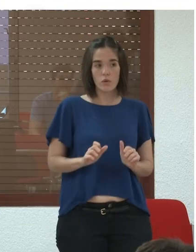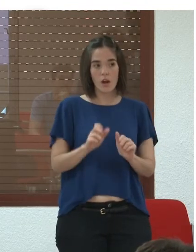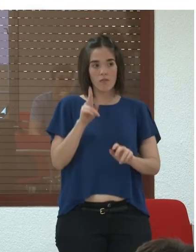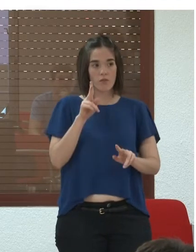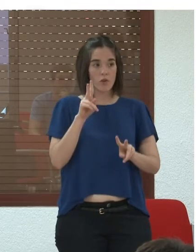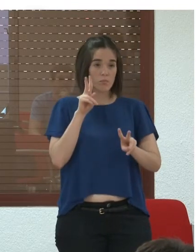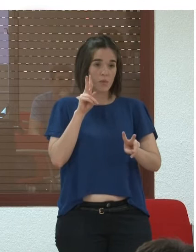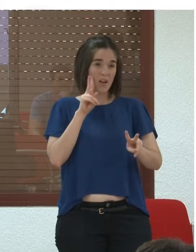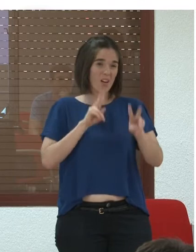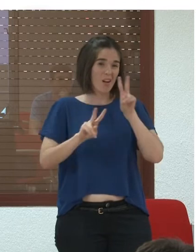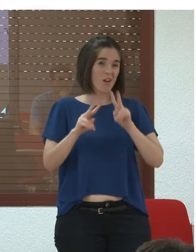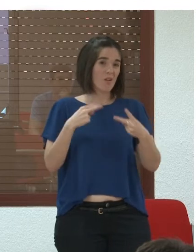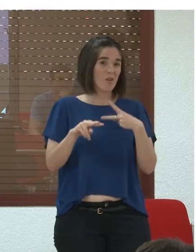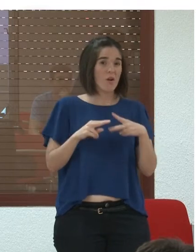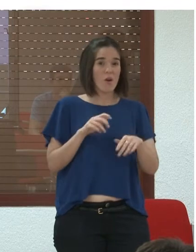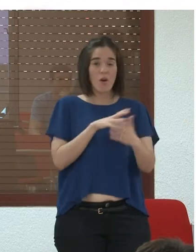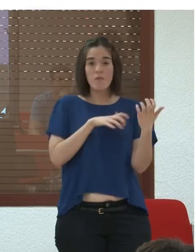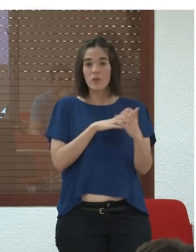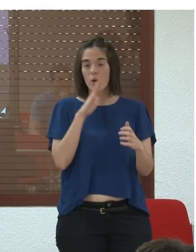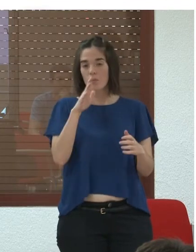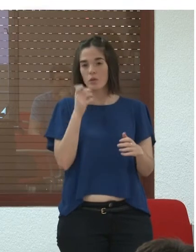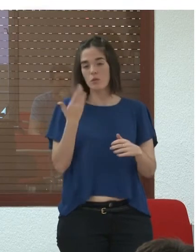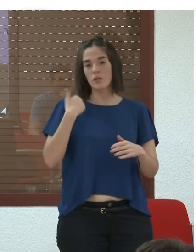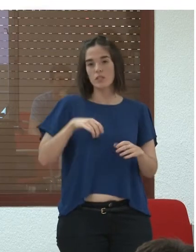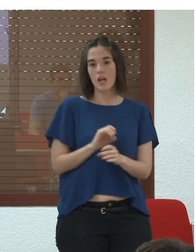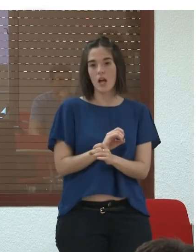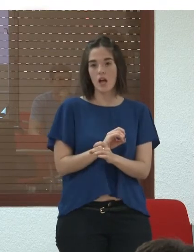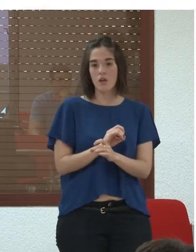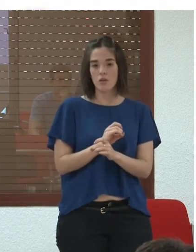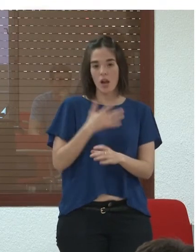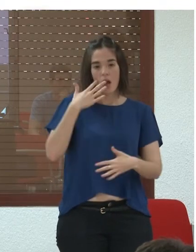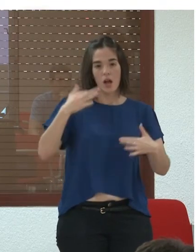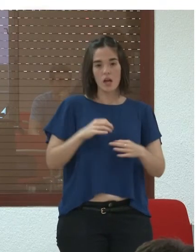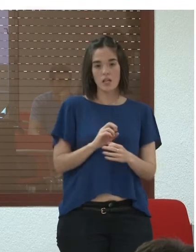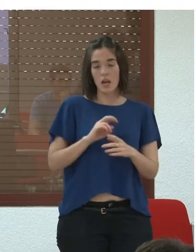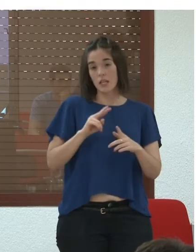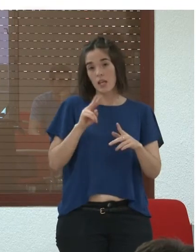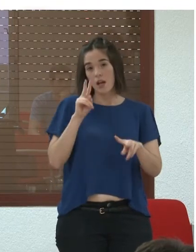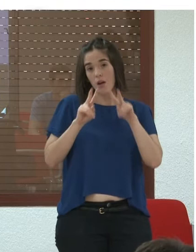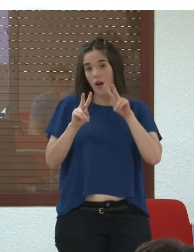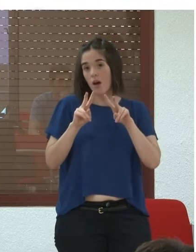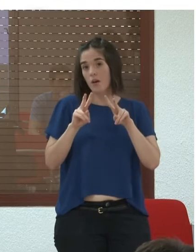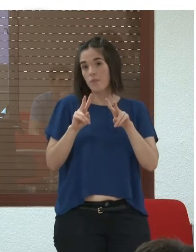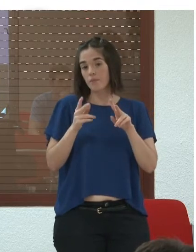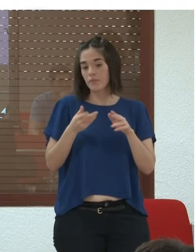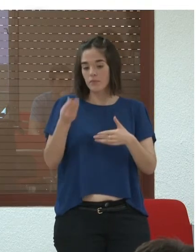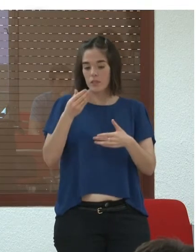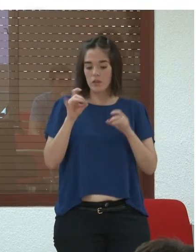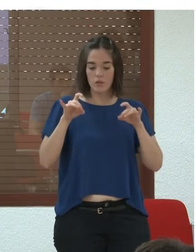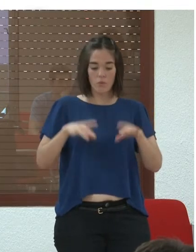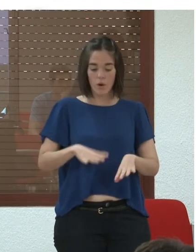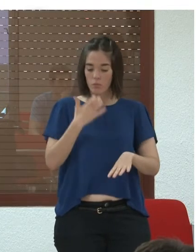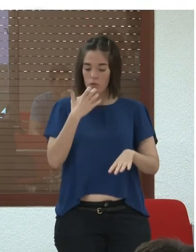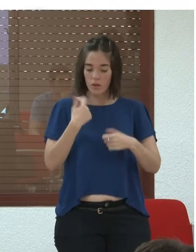And in a virtual way, we have really been able to detect the intention of the patient to walk if the patient is